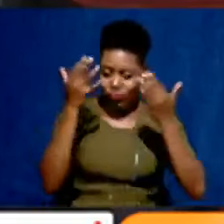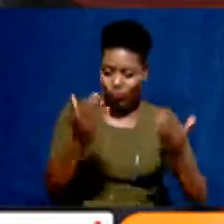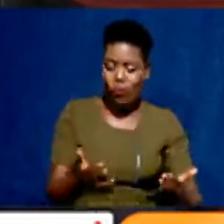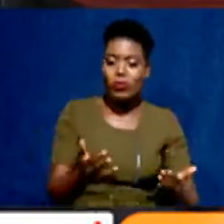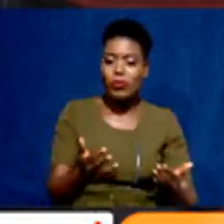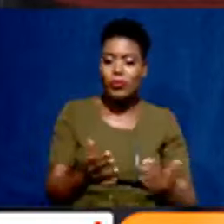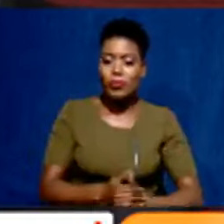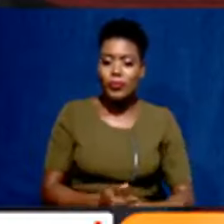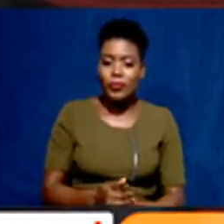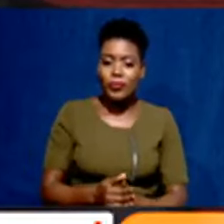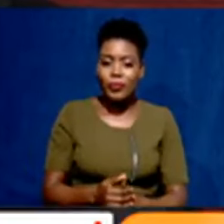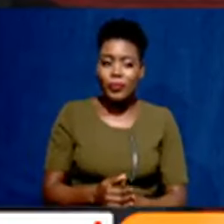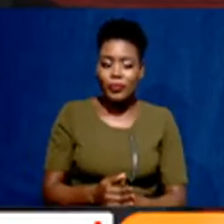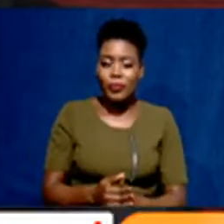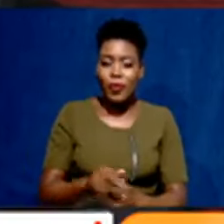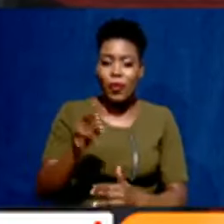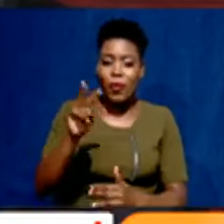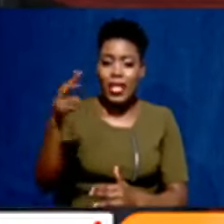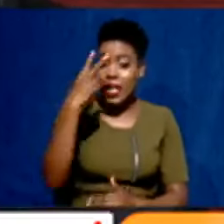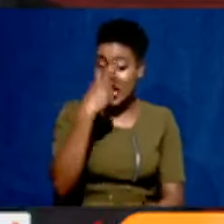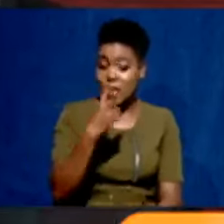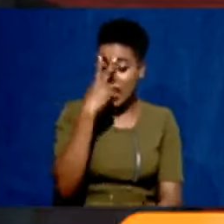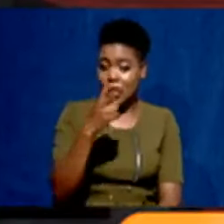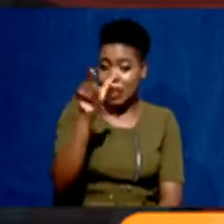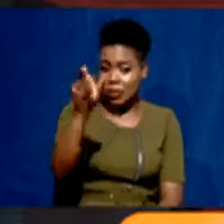this court on the second accused person